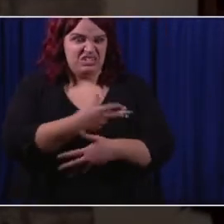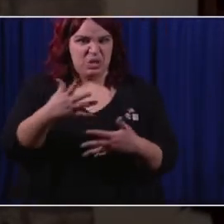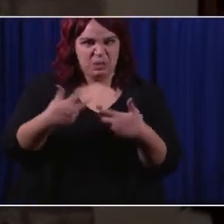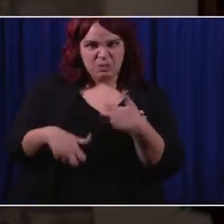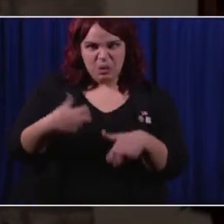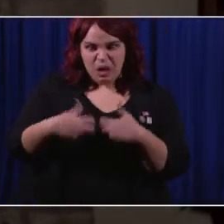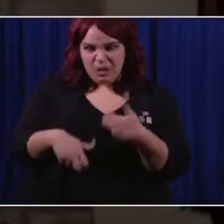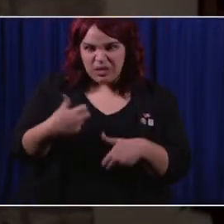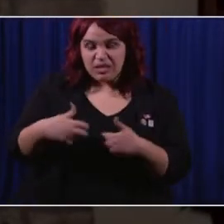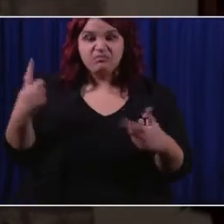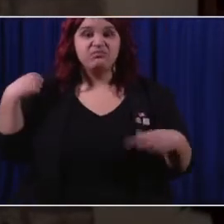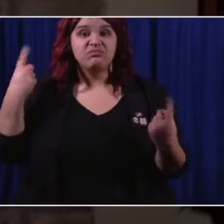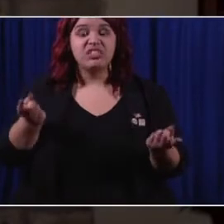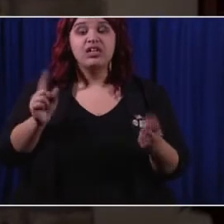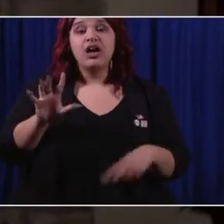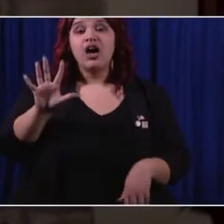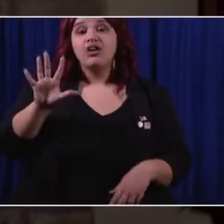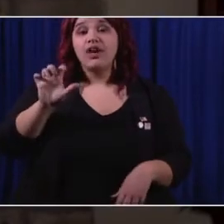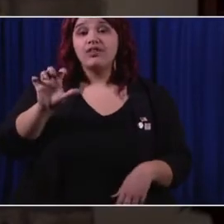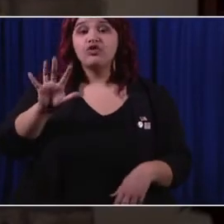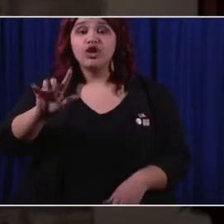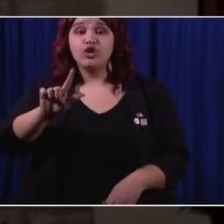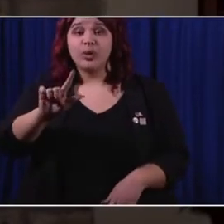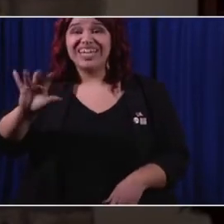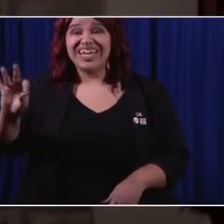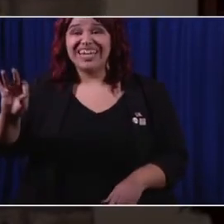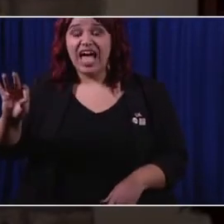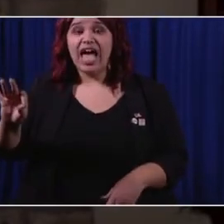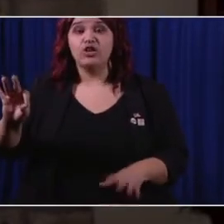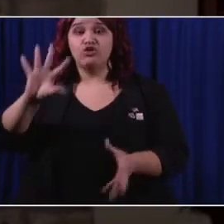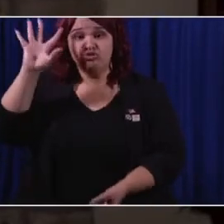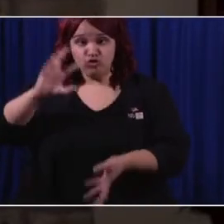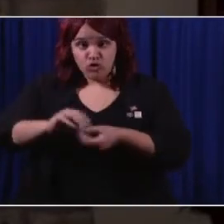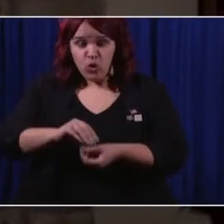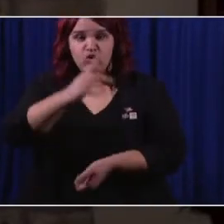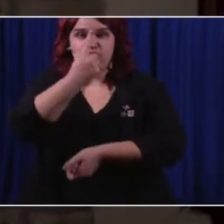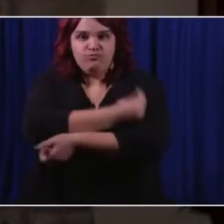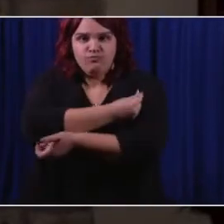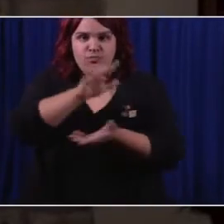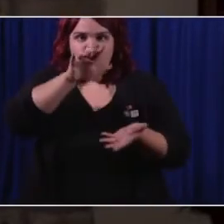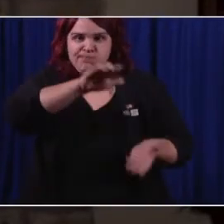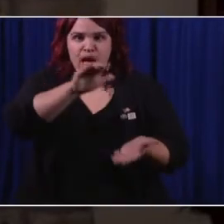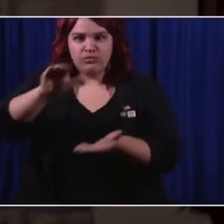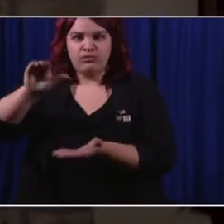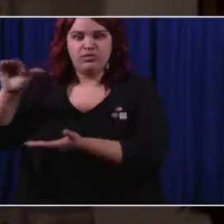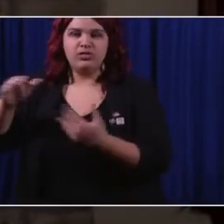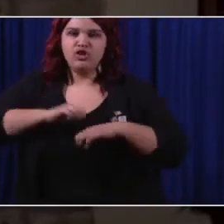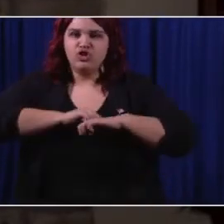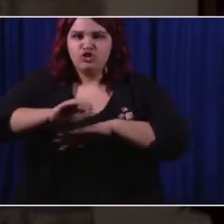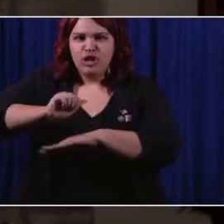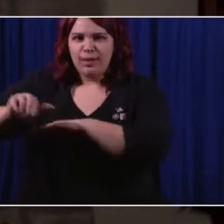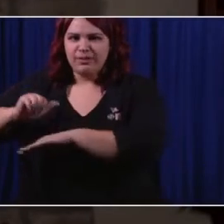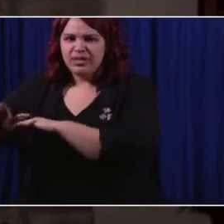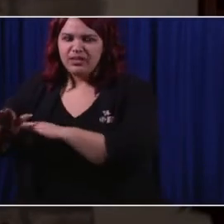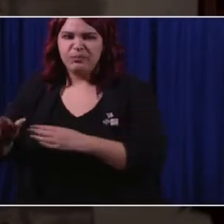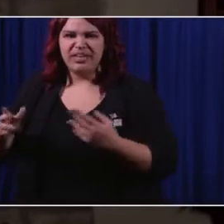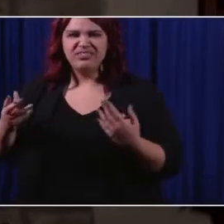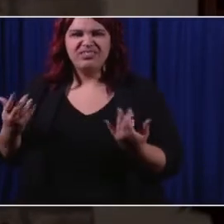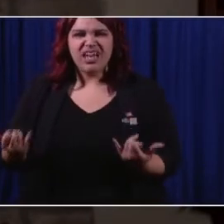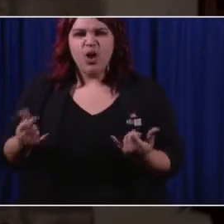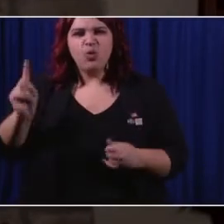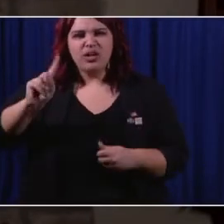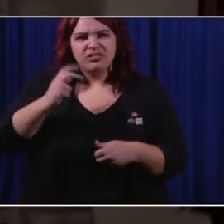had 529,000 doses shipped. When you look at where the gaps are, like what's the number one problem?